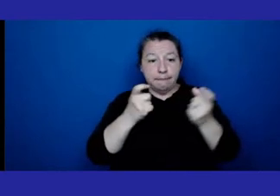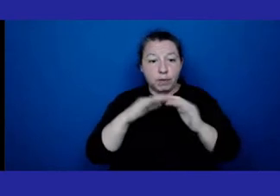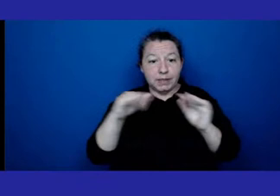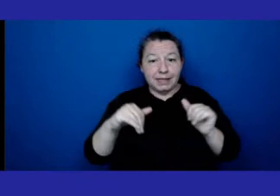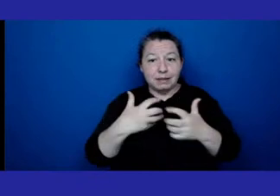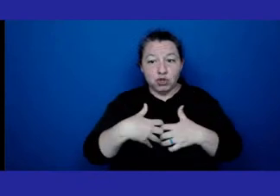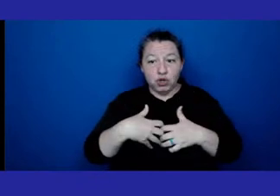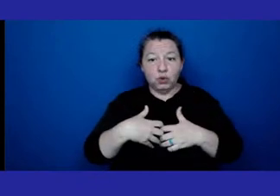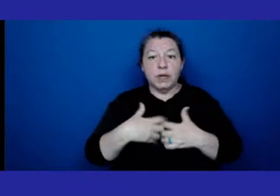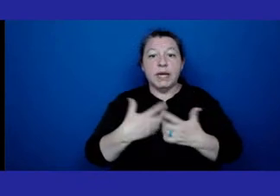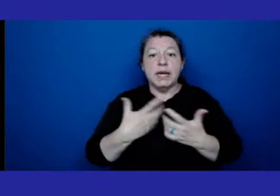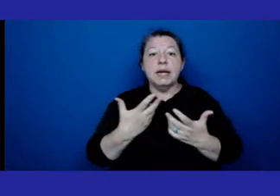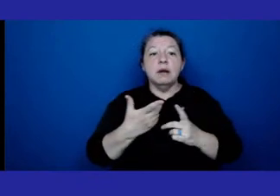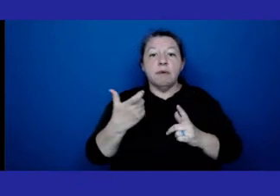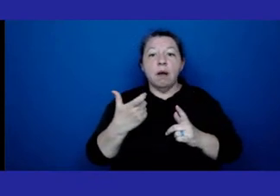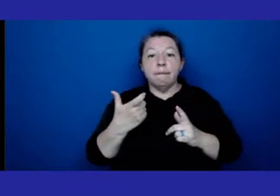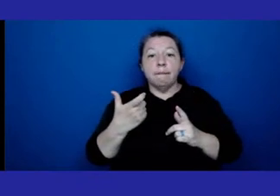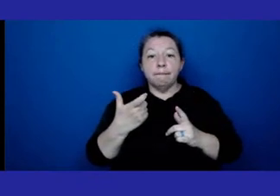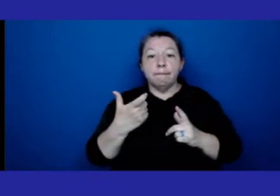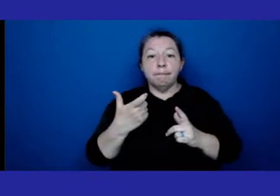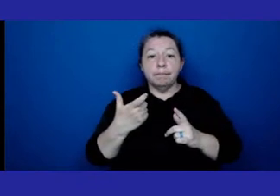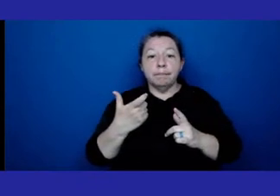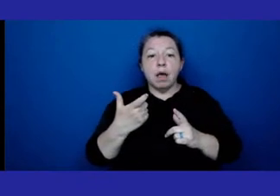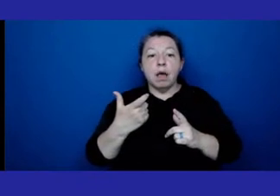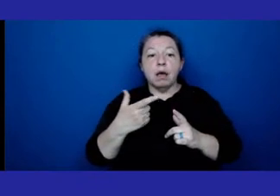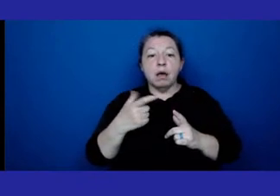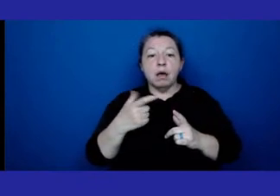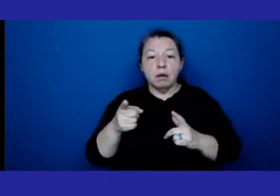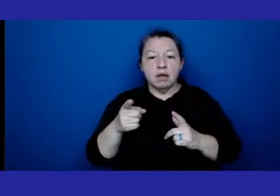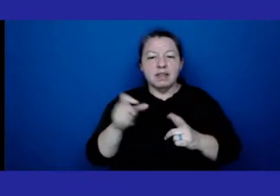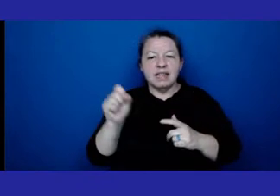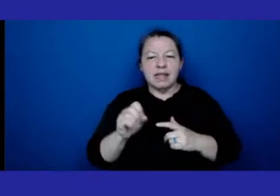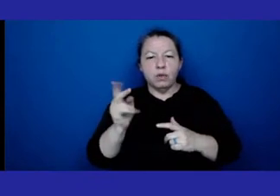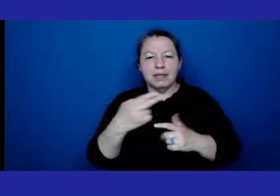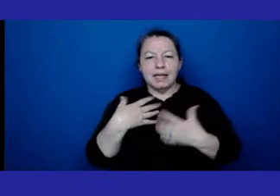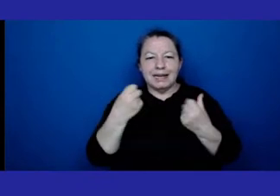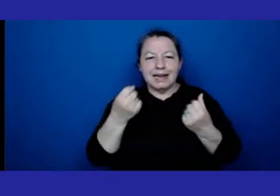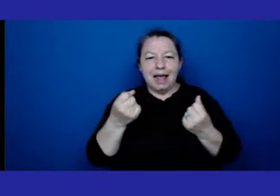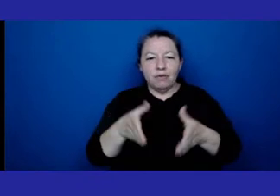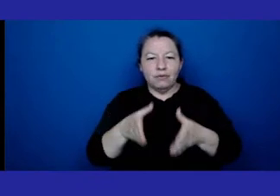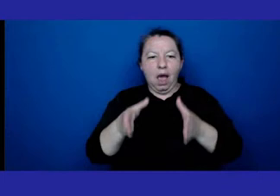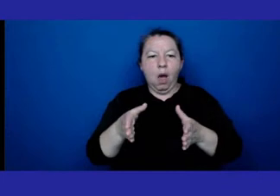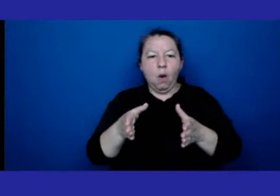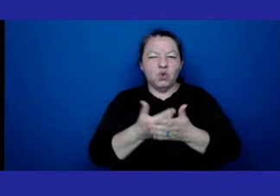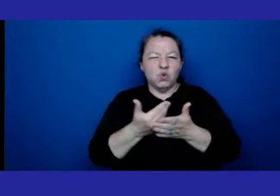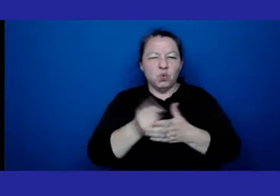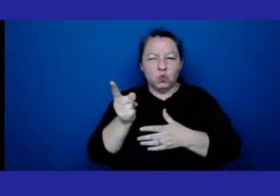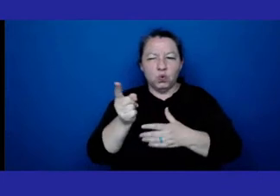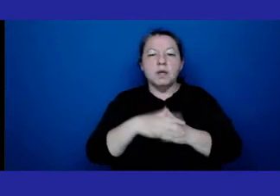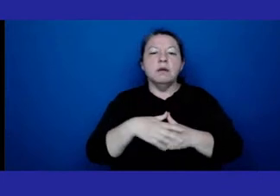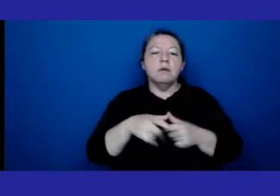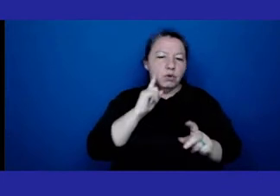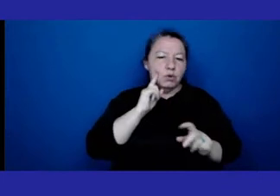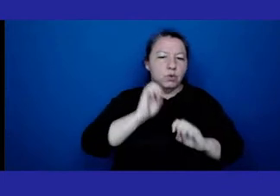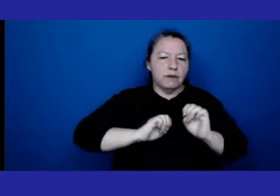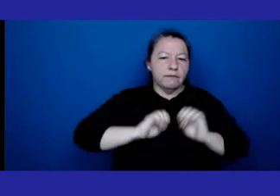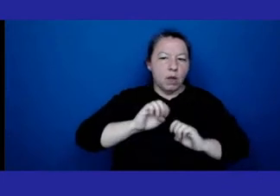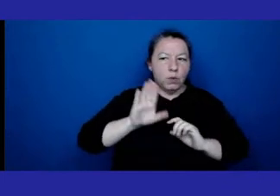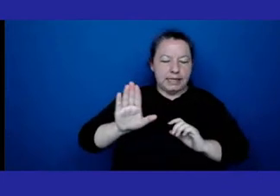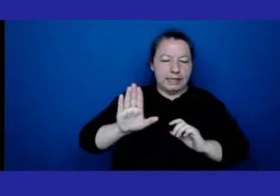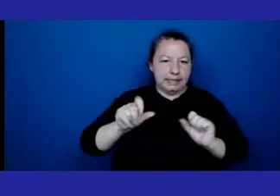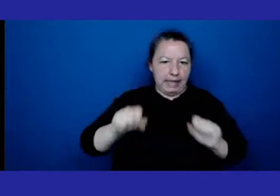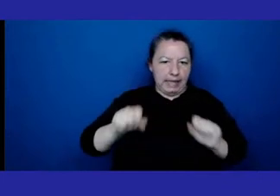at the new South Brooklyn Health Tower as an opportunity to evaluate its capabilities.